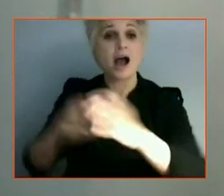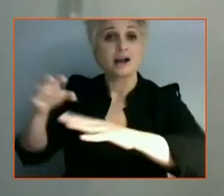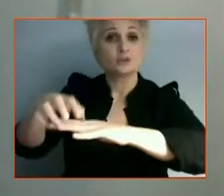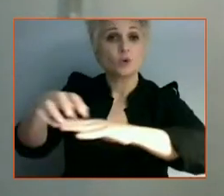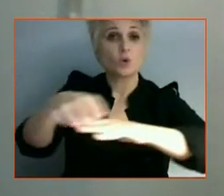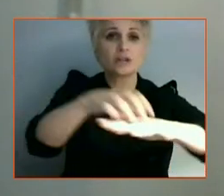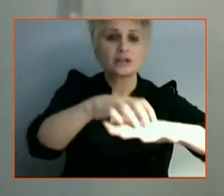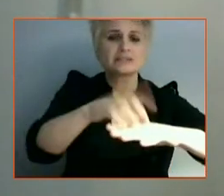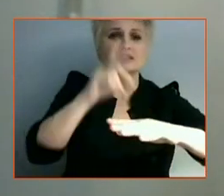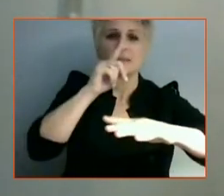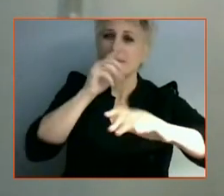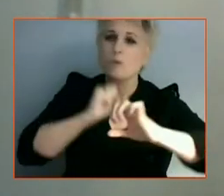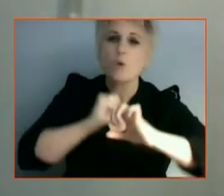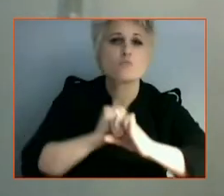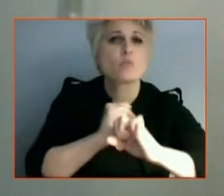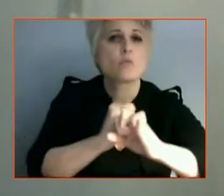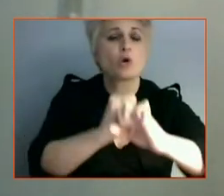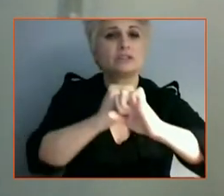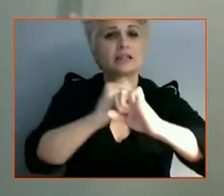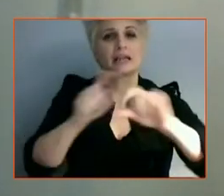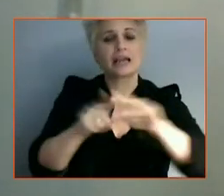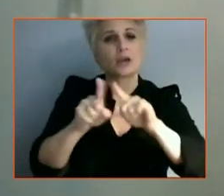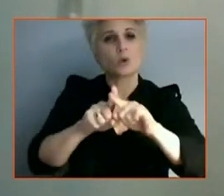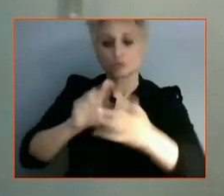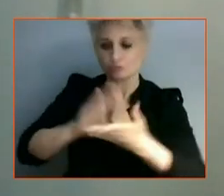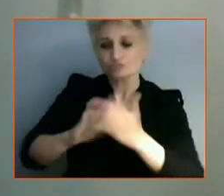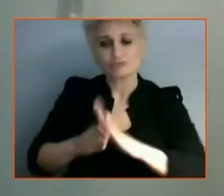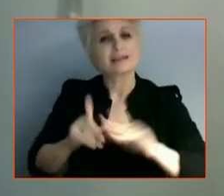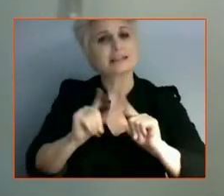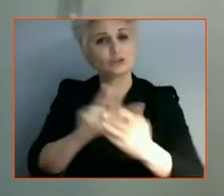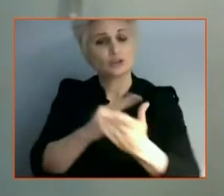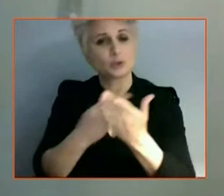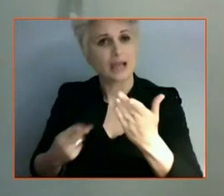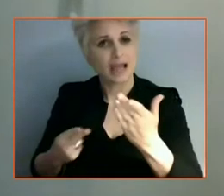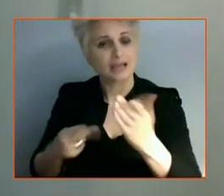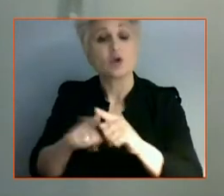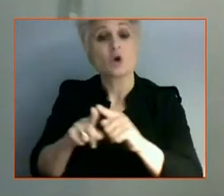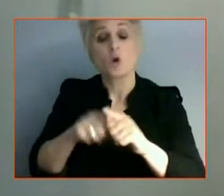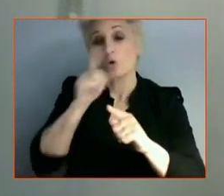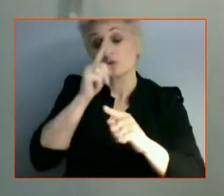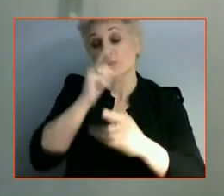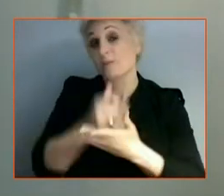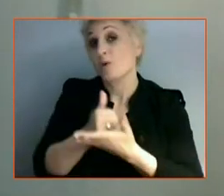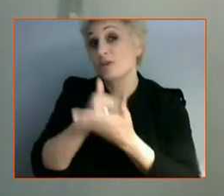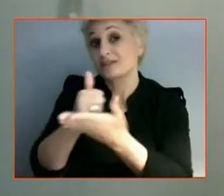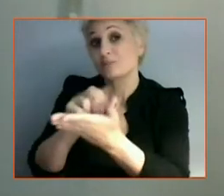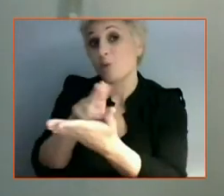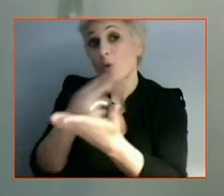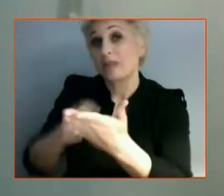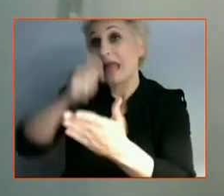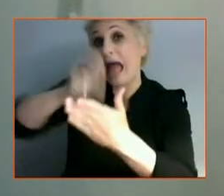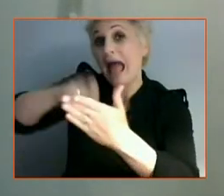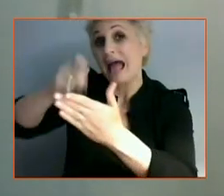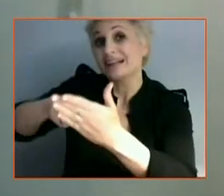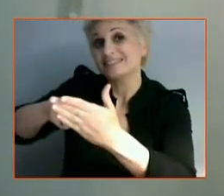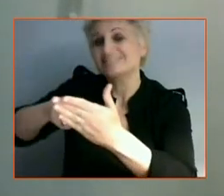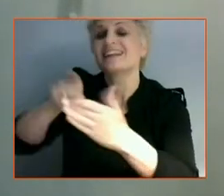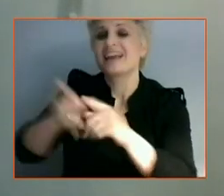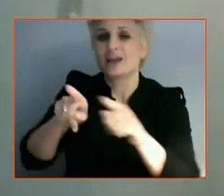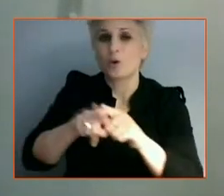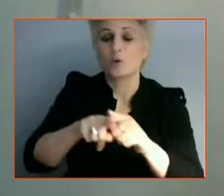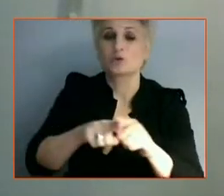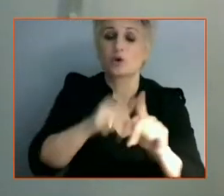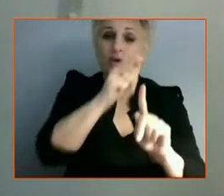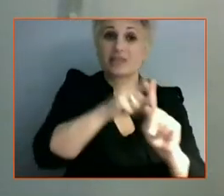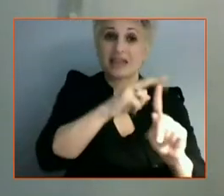preserving our unique culture and heritage, and those who support the arts and artists. Can I also acknowledge how difficult COVID